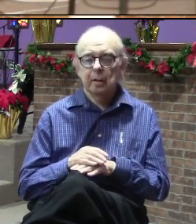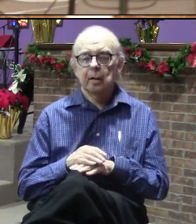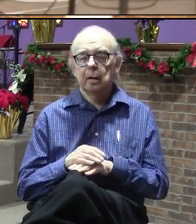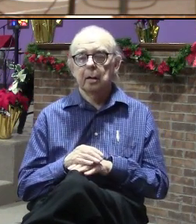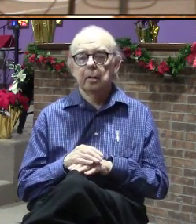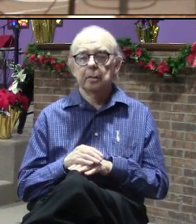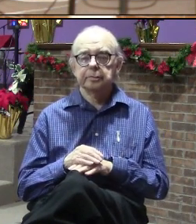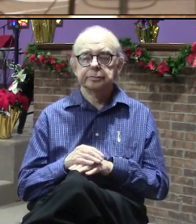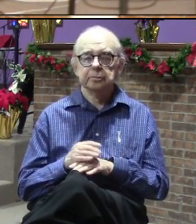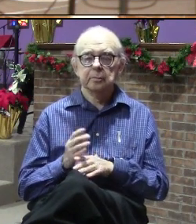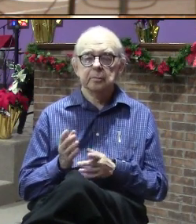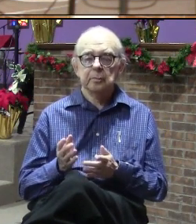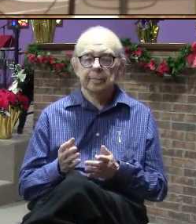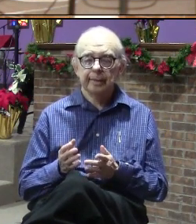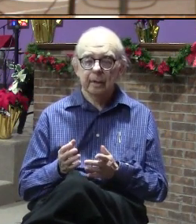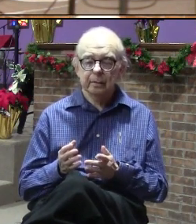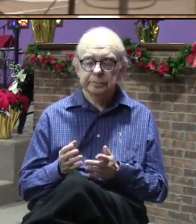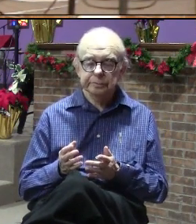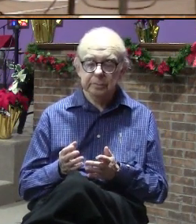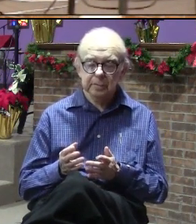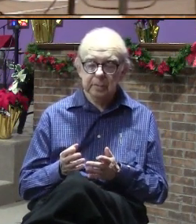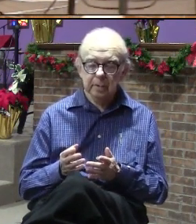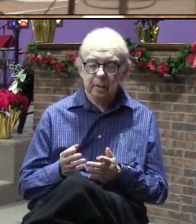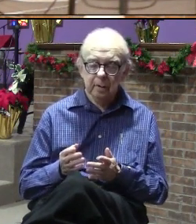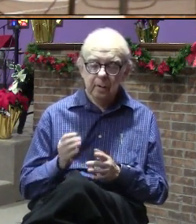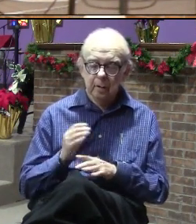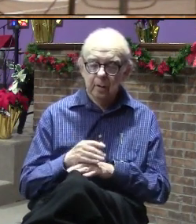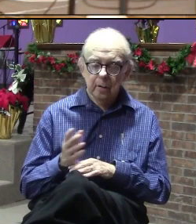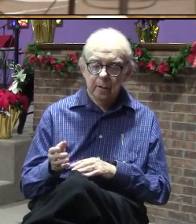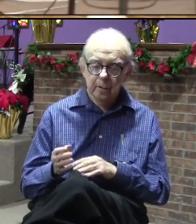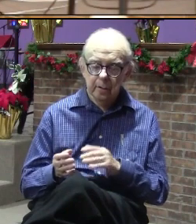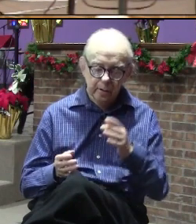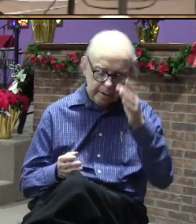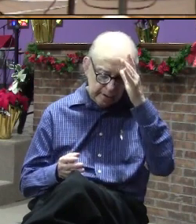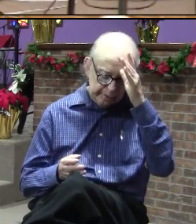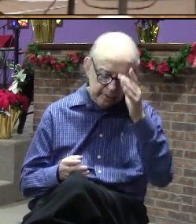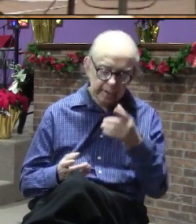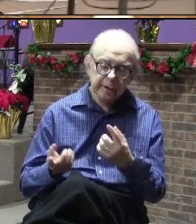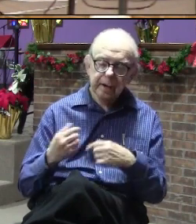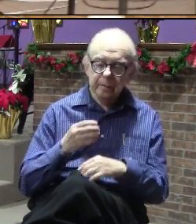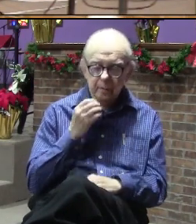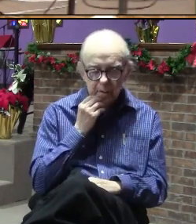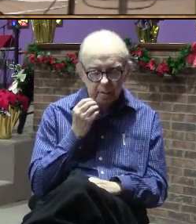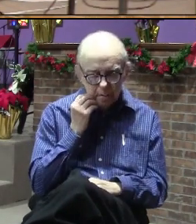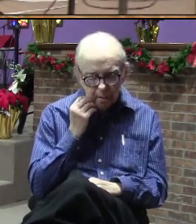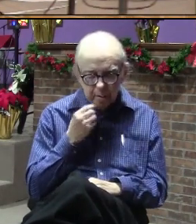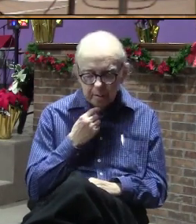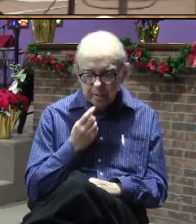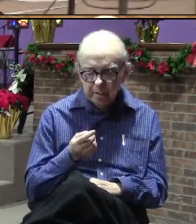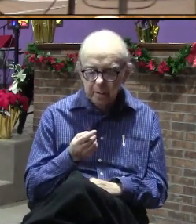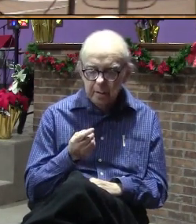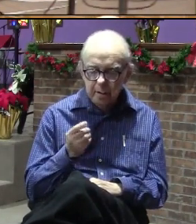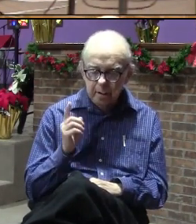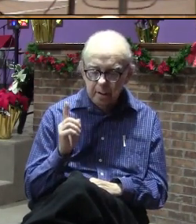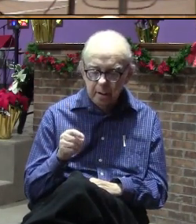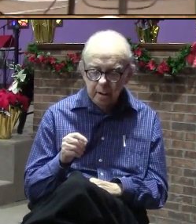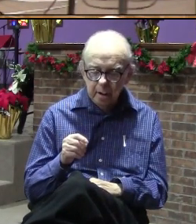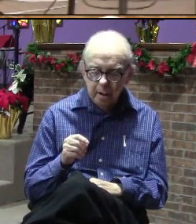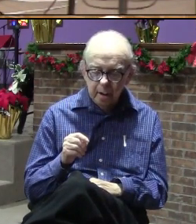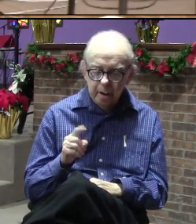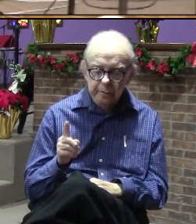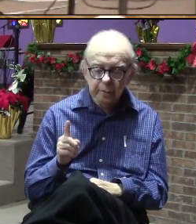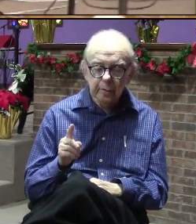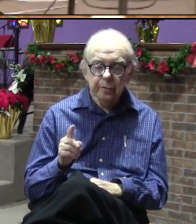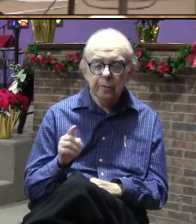it was a night after, in the story it goes like this. It was a night after his father came home and said it looked as if he would have to go into